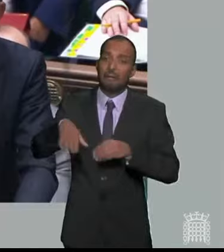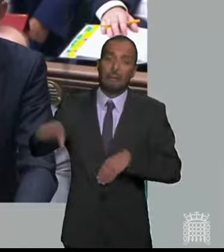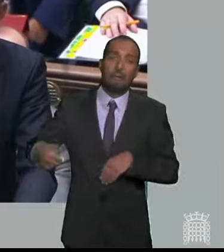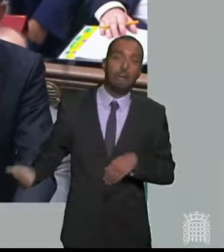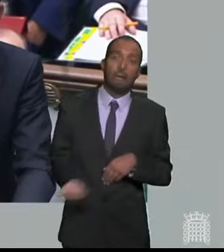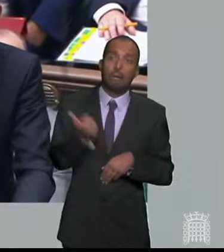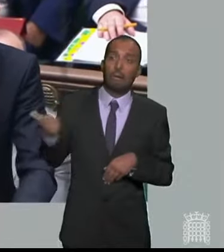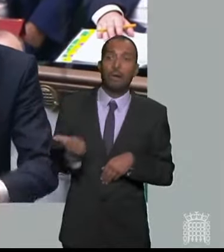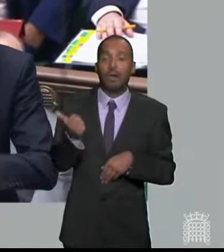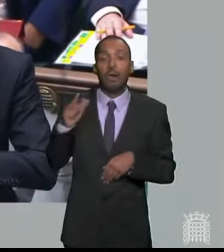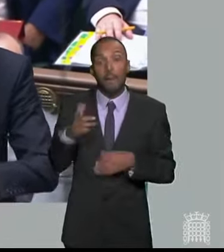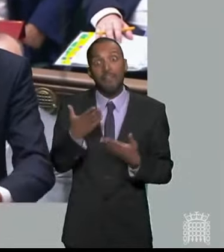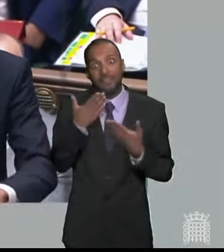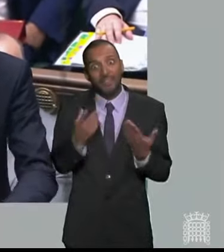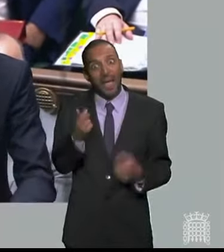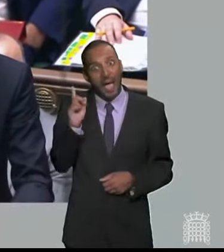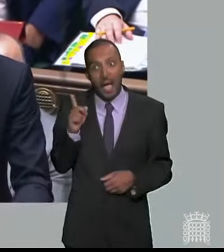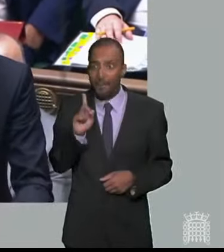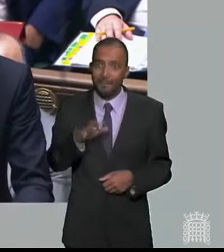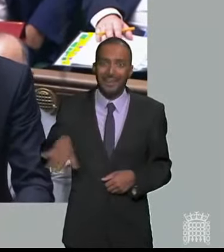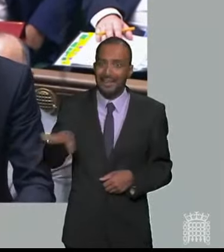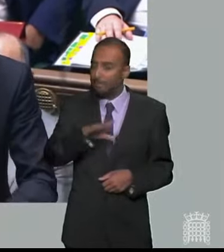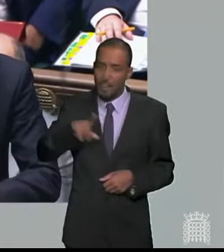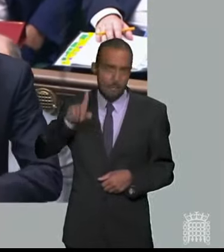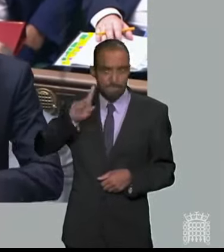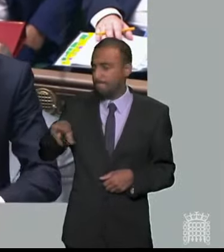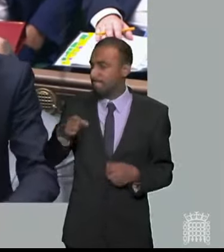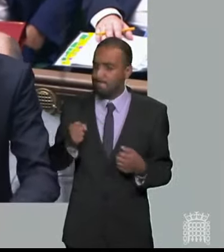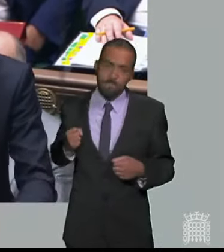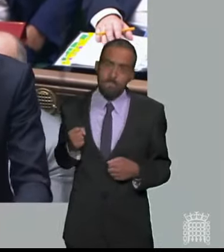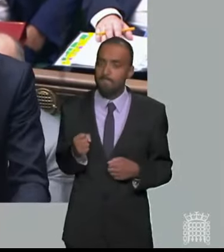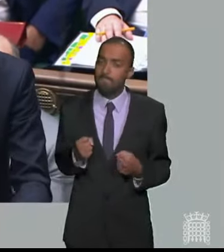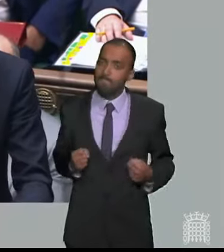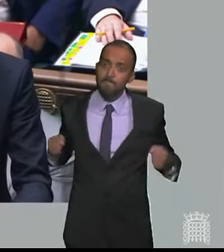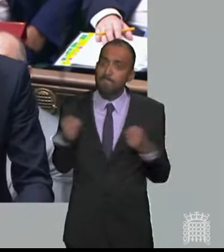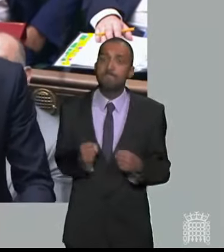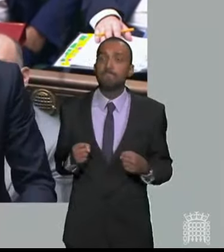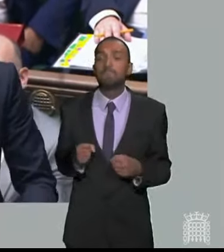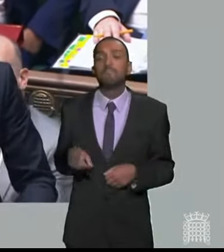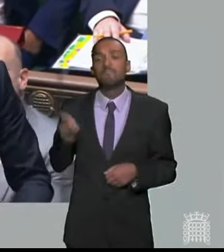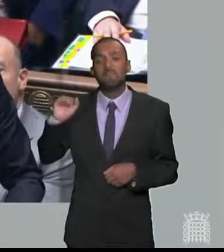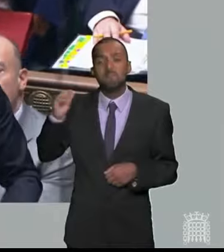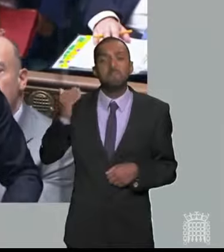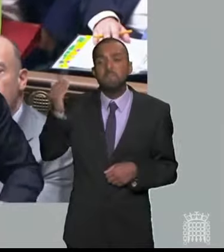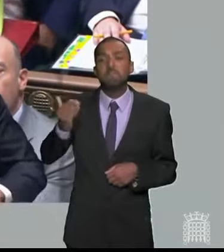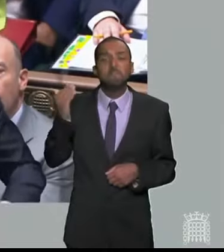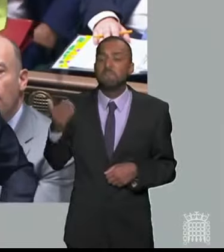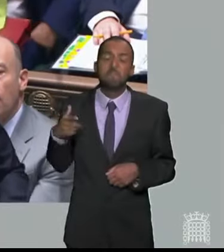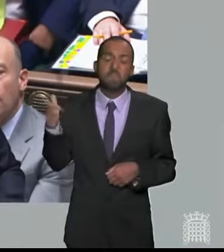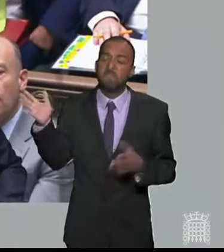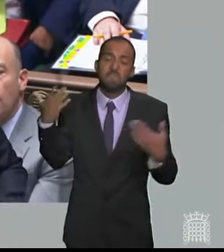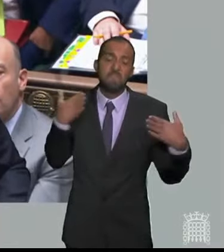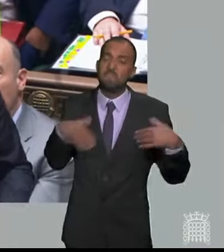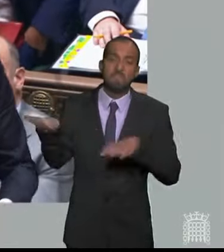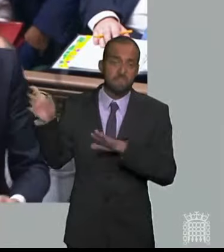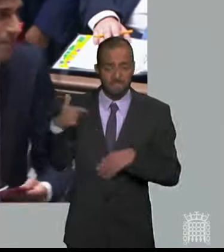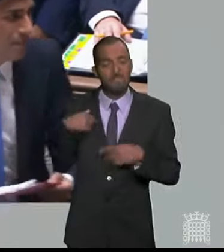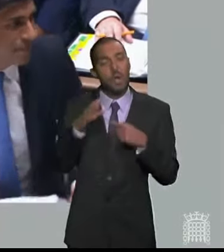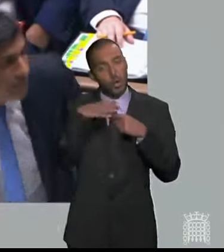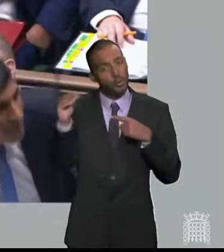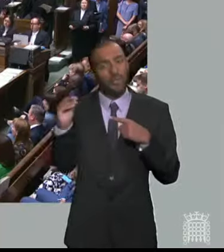thankfully. His entire economic narrative has been demolished, and the Conservatives are getting on delivering for